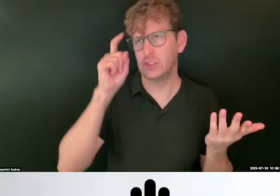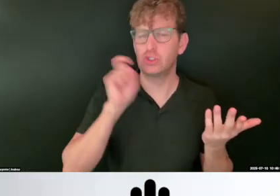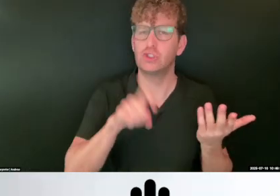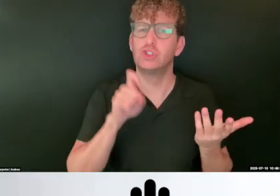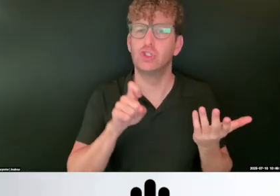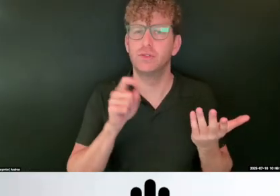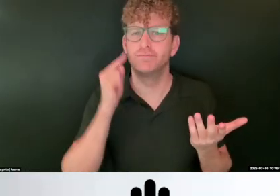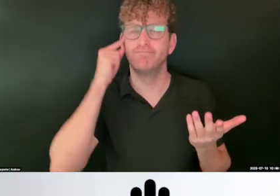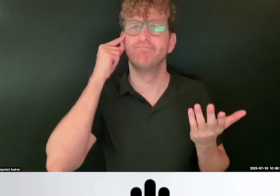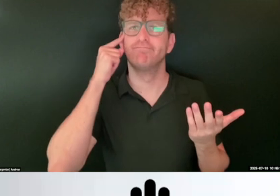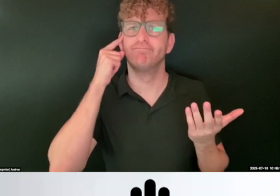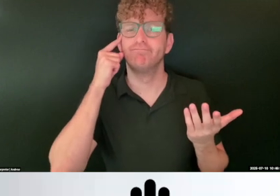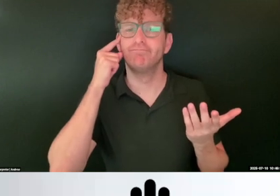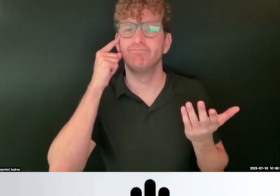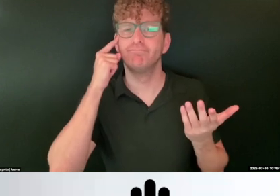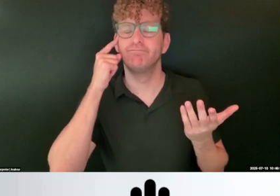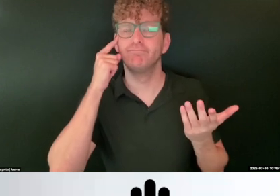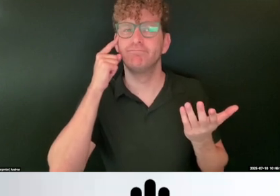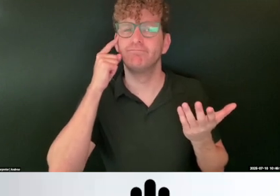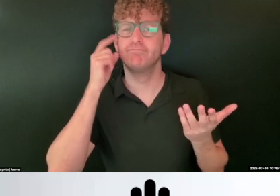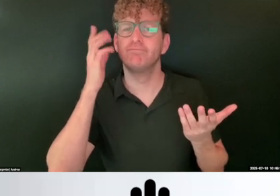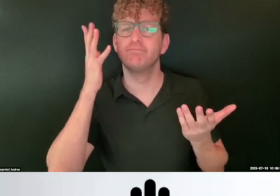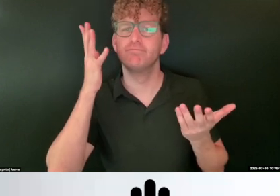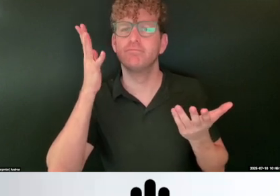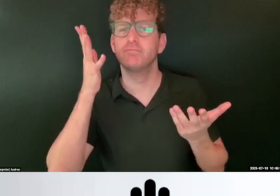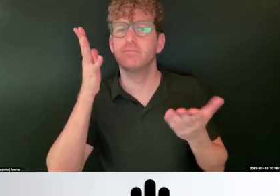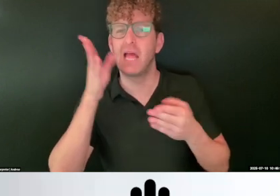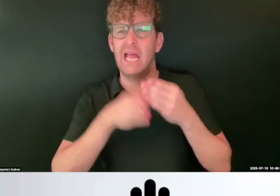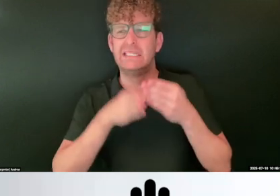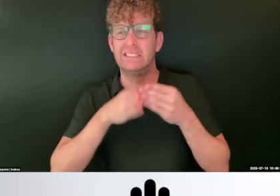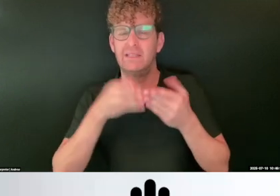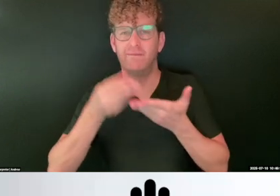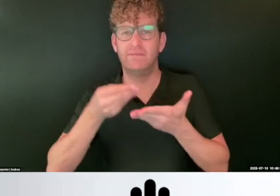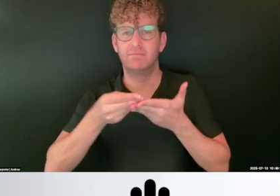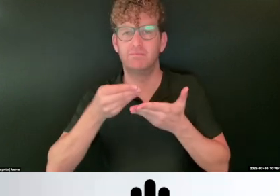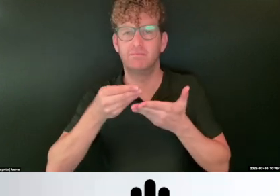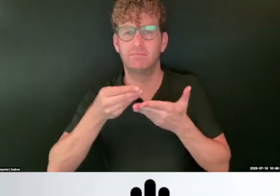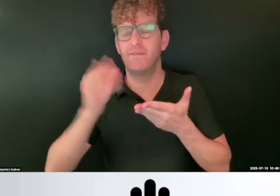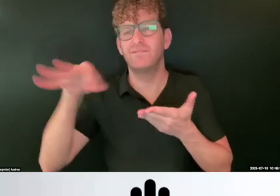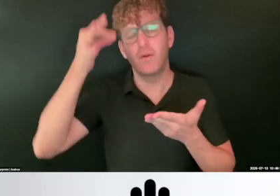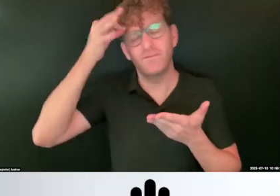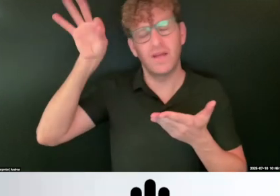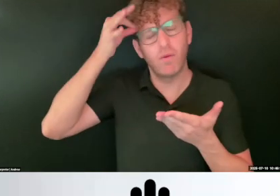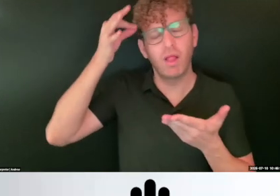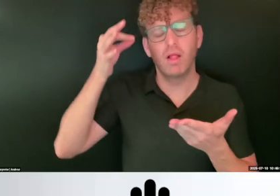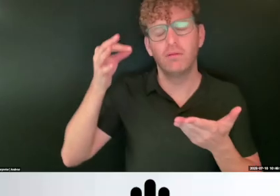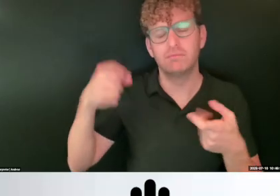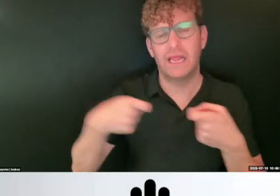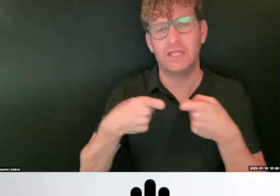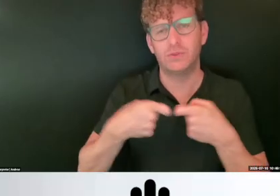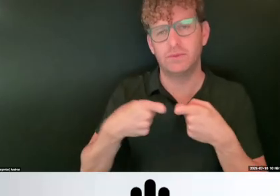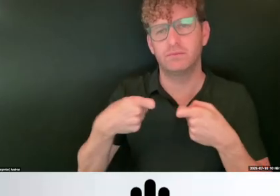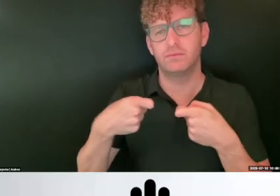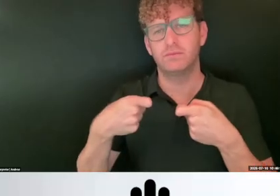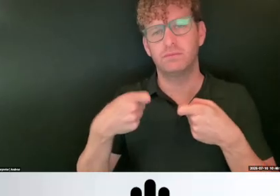ending of the federal EV incentives in September. And I do wonder